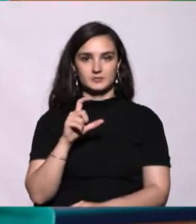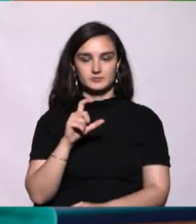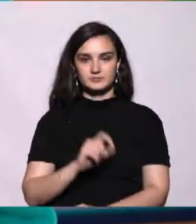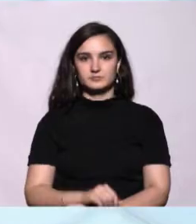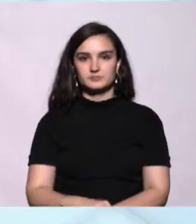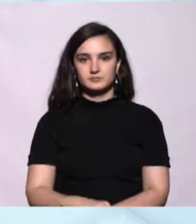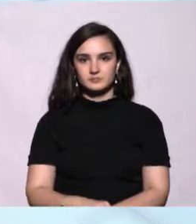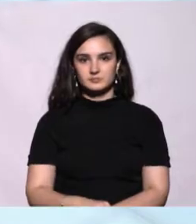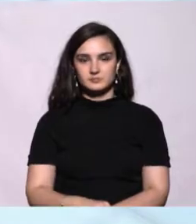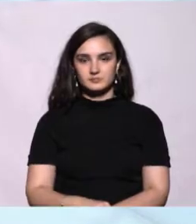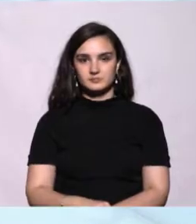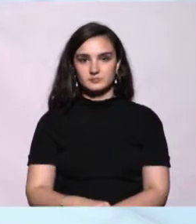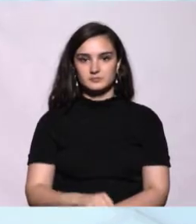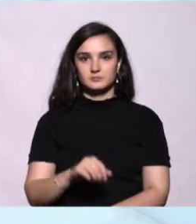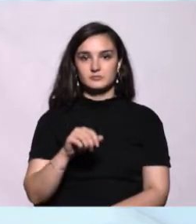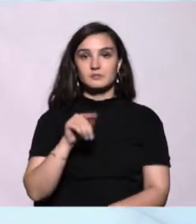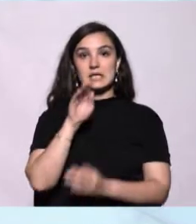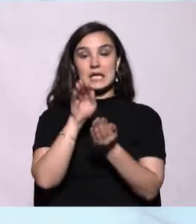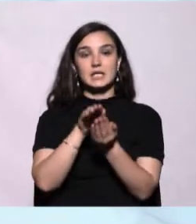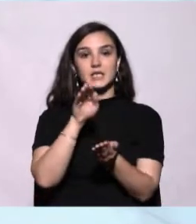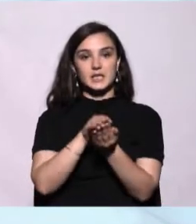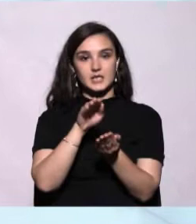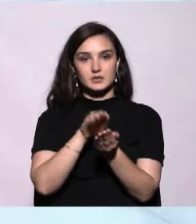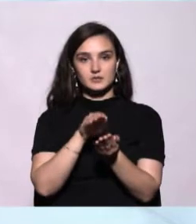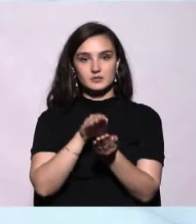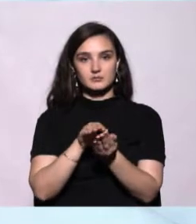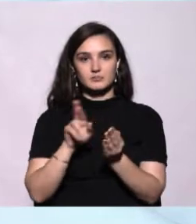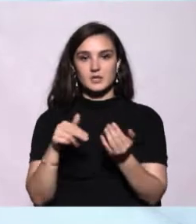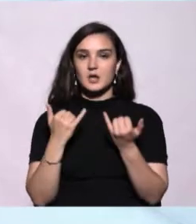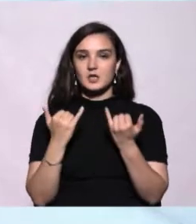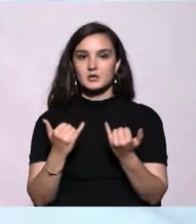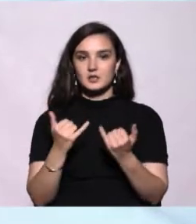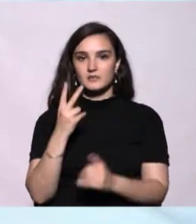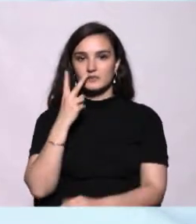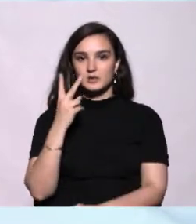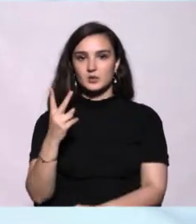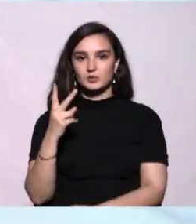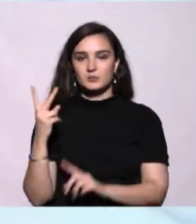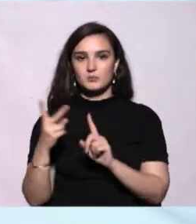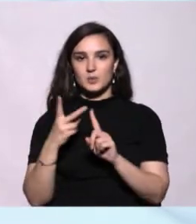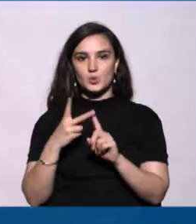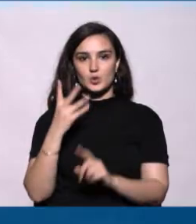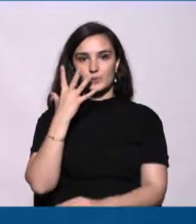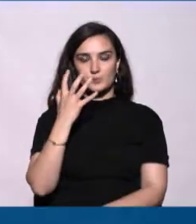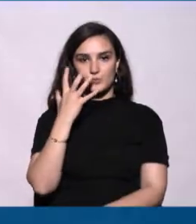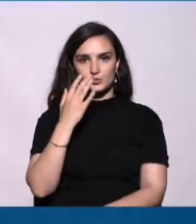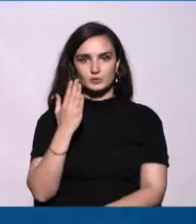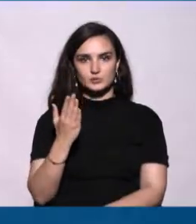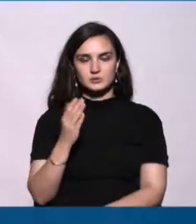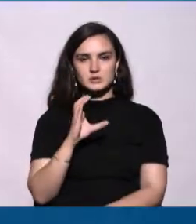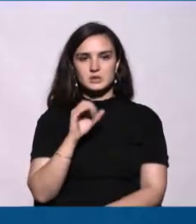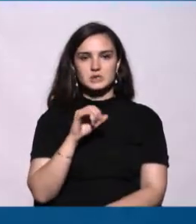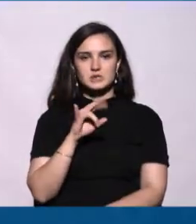E. Alligator. Now, look at the second picture. Miss